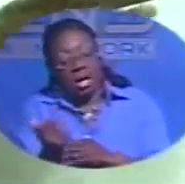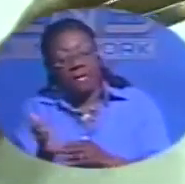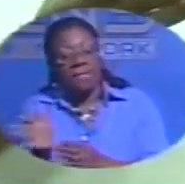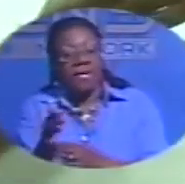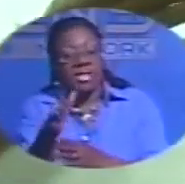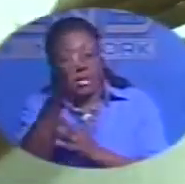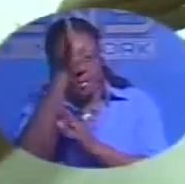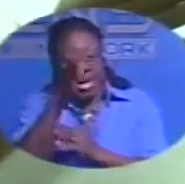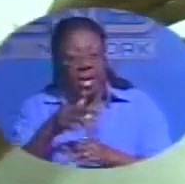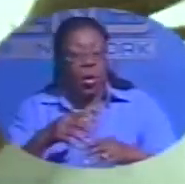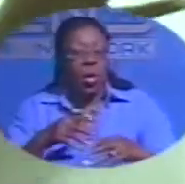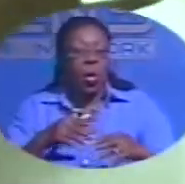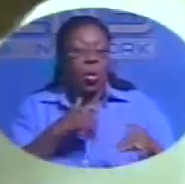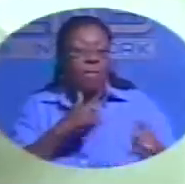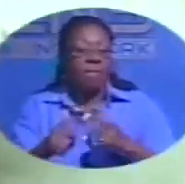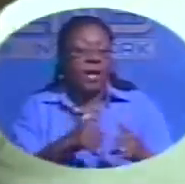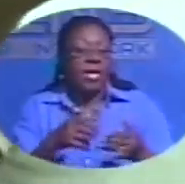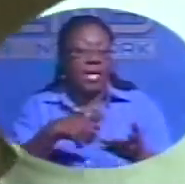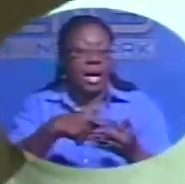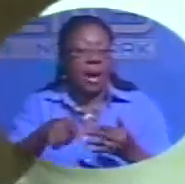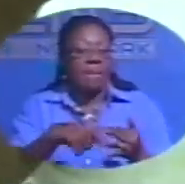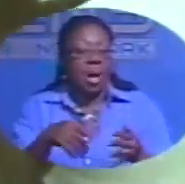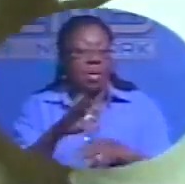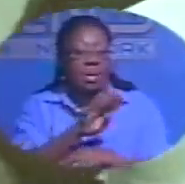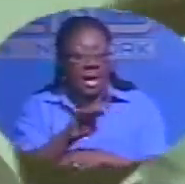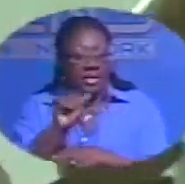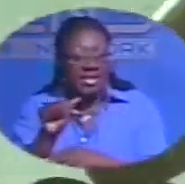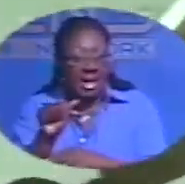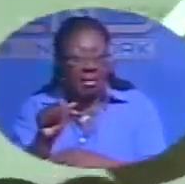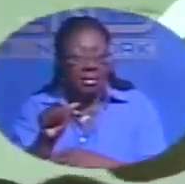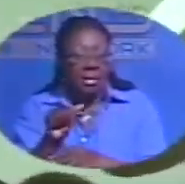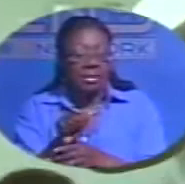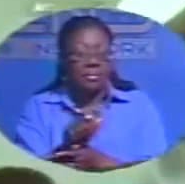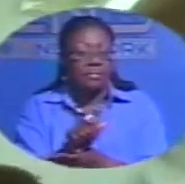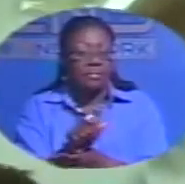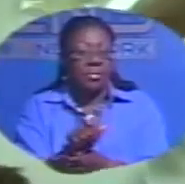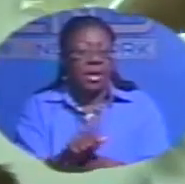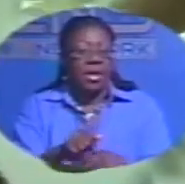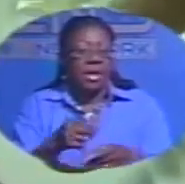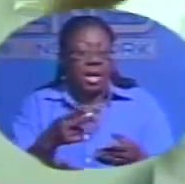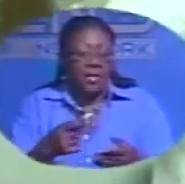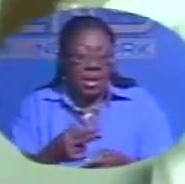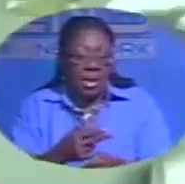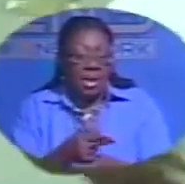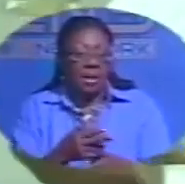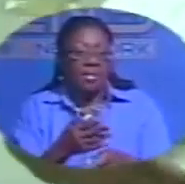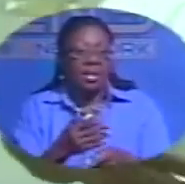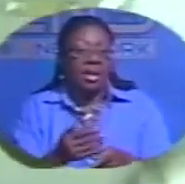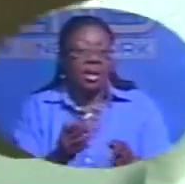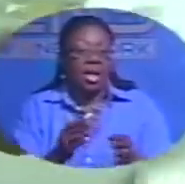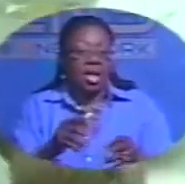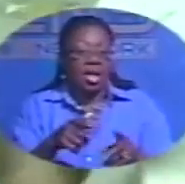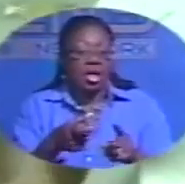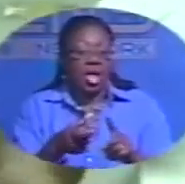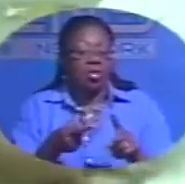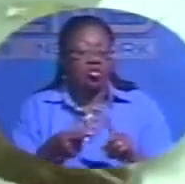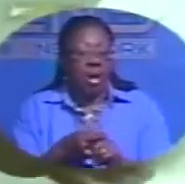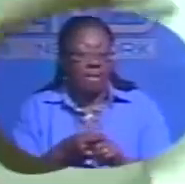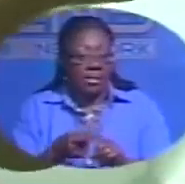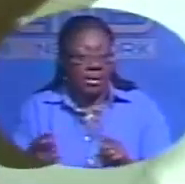hose, cutting up my dinosaurs on the bottom and stuff like that. As a matter of God, but you know, police are there. That